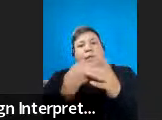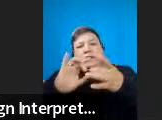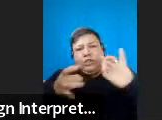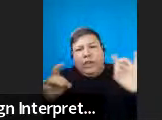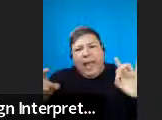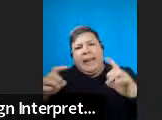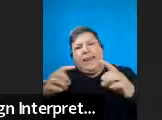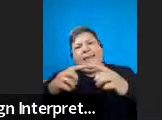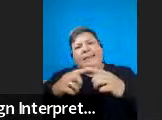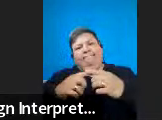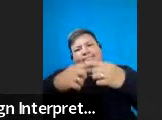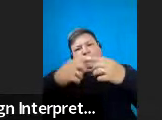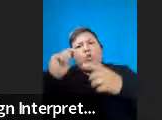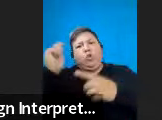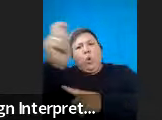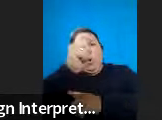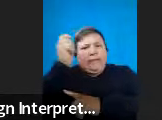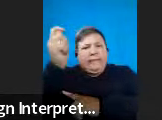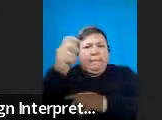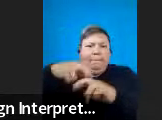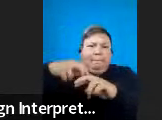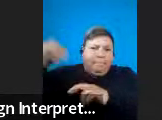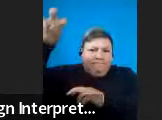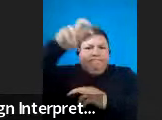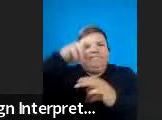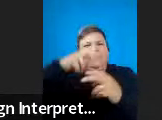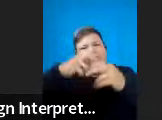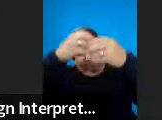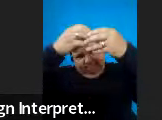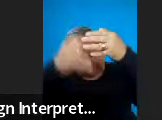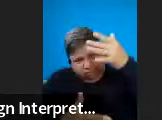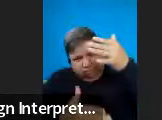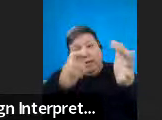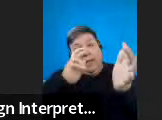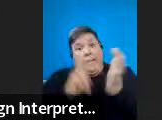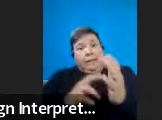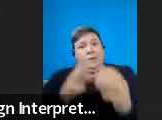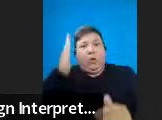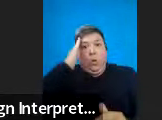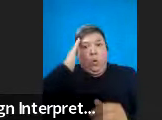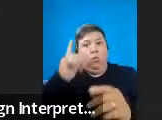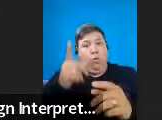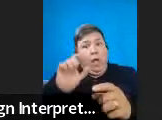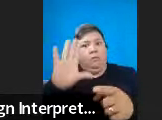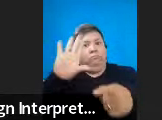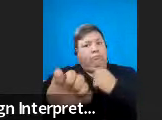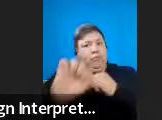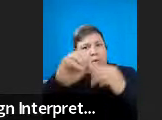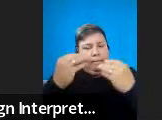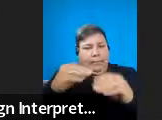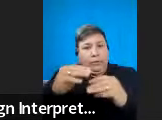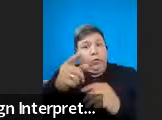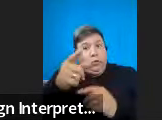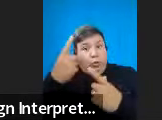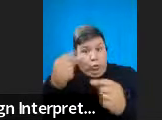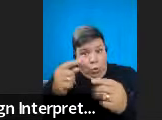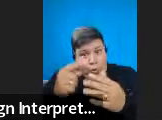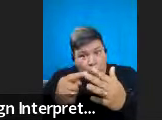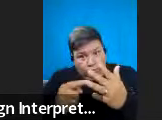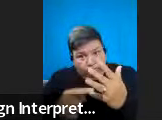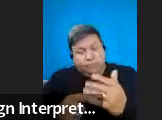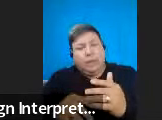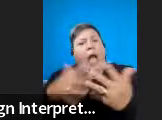terrorism, and so forth, and all these global activities that will impact on your business. So we want to check as well, do you do that? If you do, how